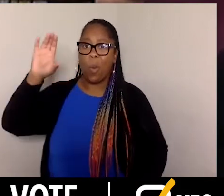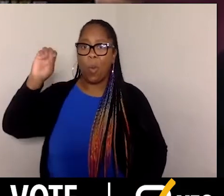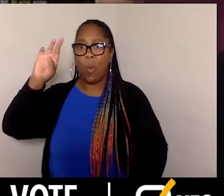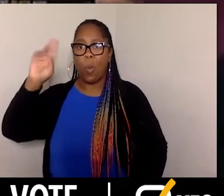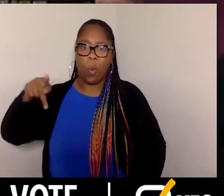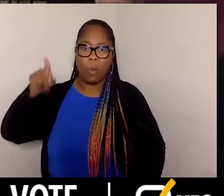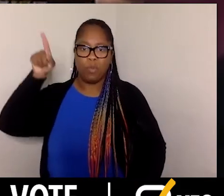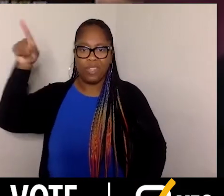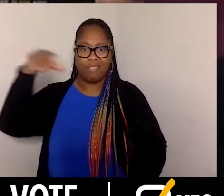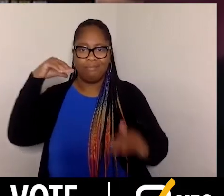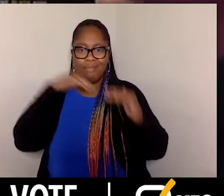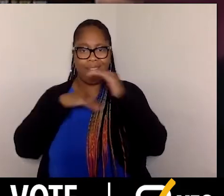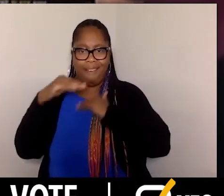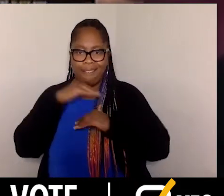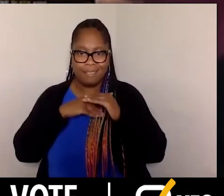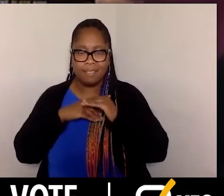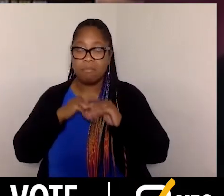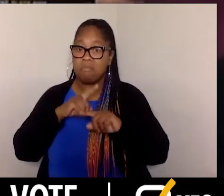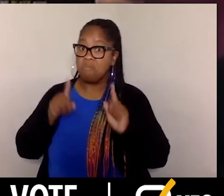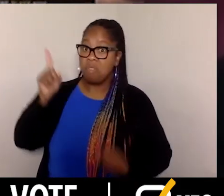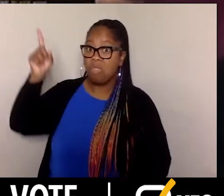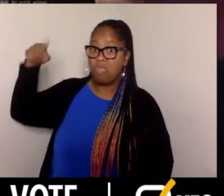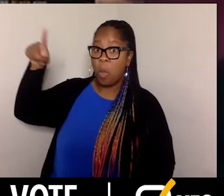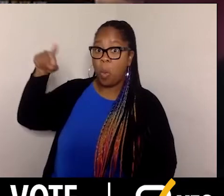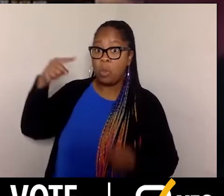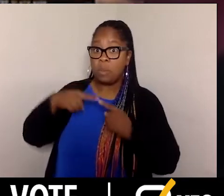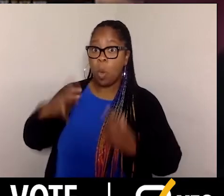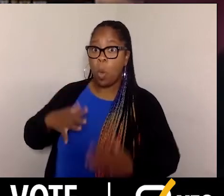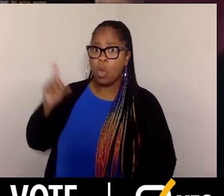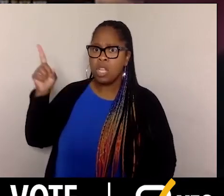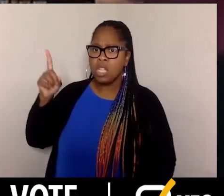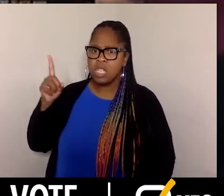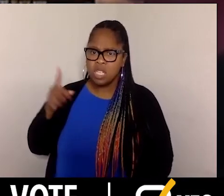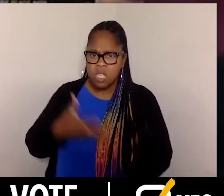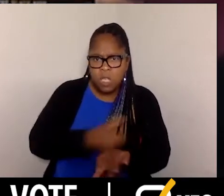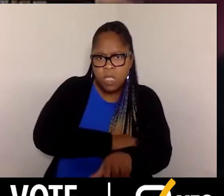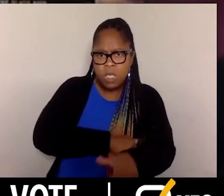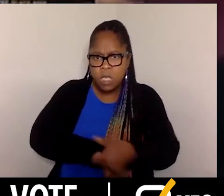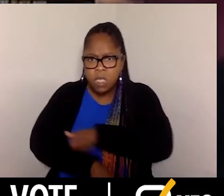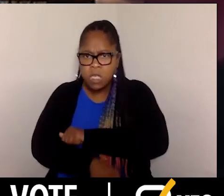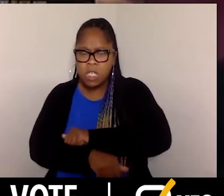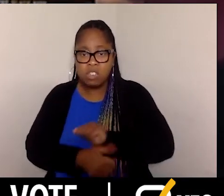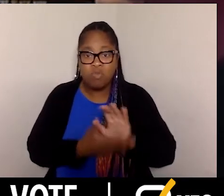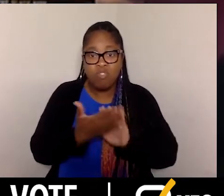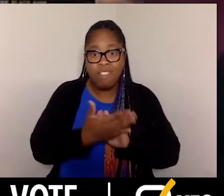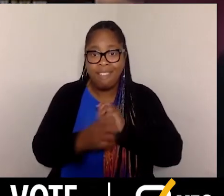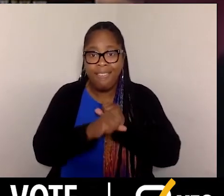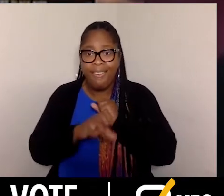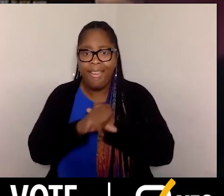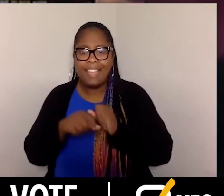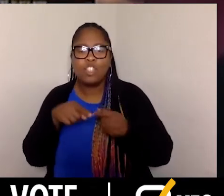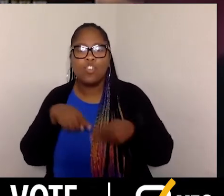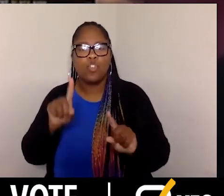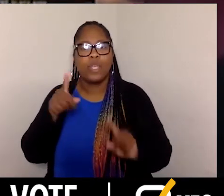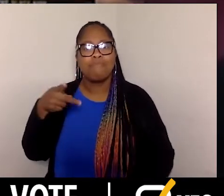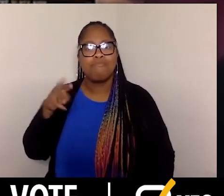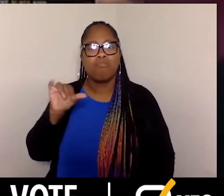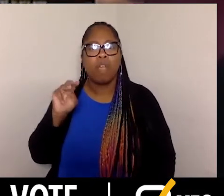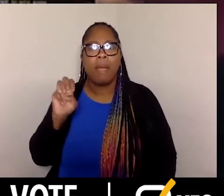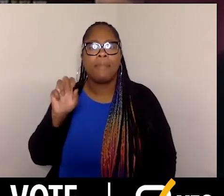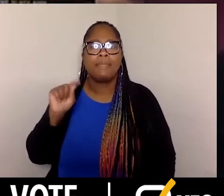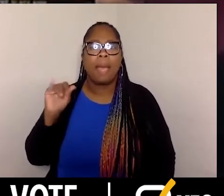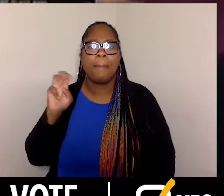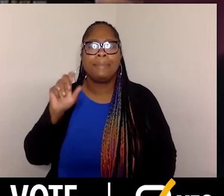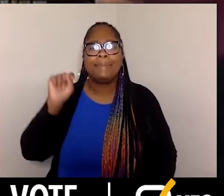But our corporate opponents are doubling down, running ads during prime time, and so far